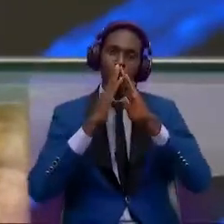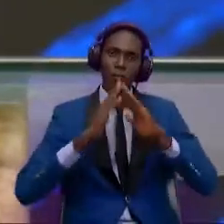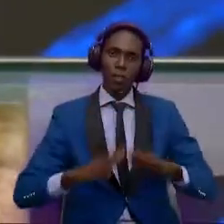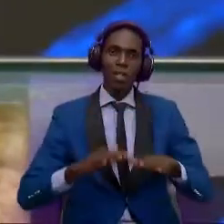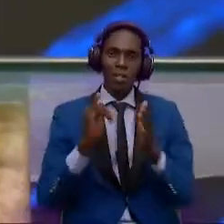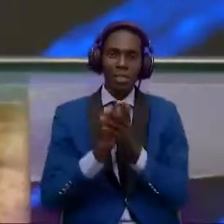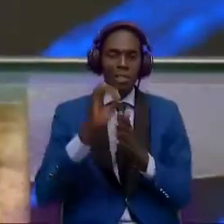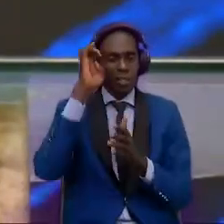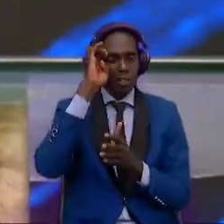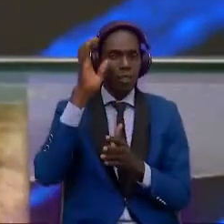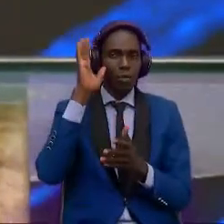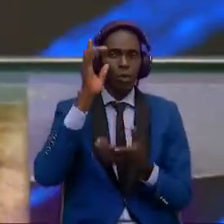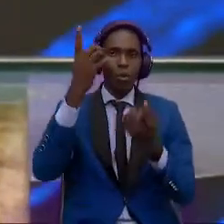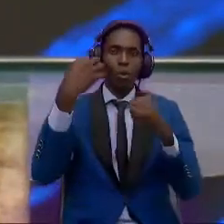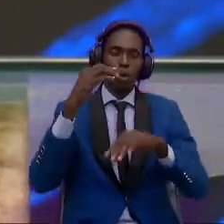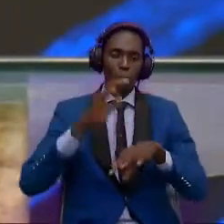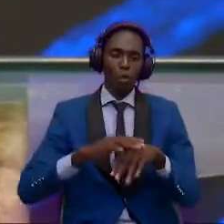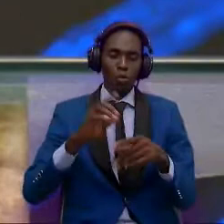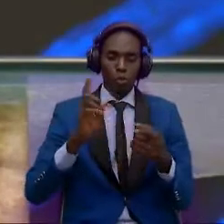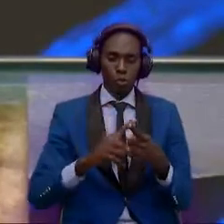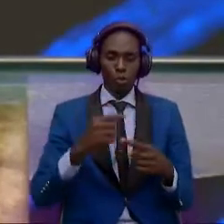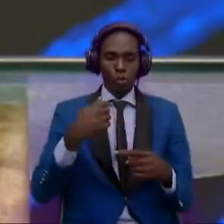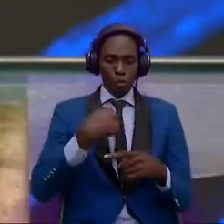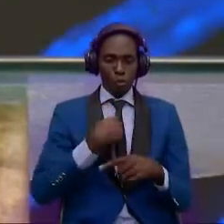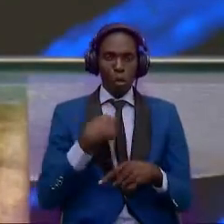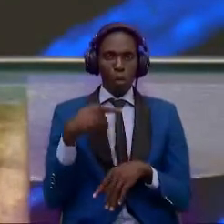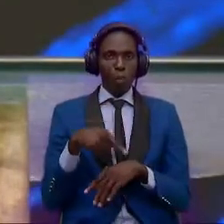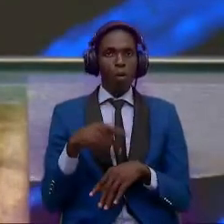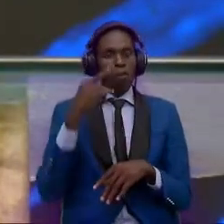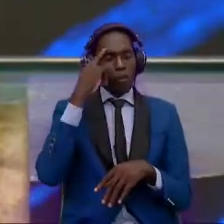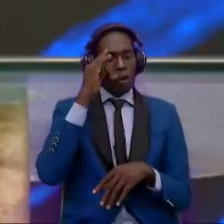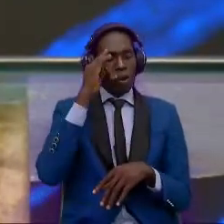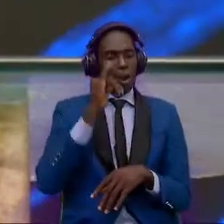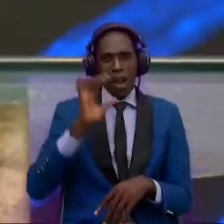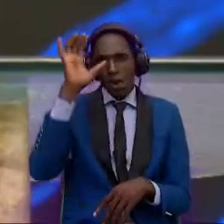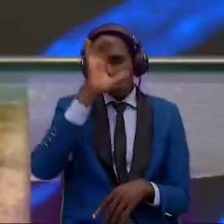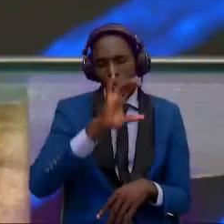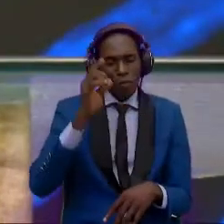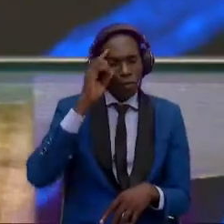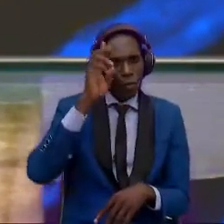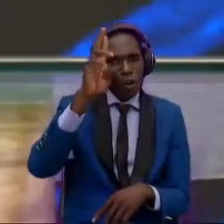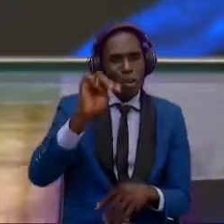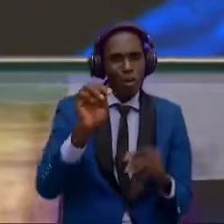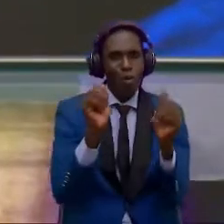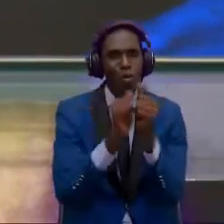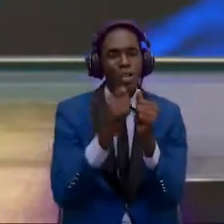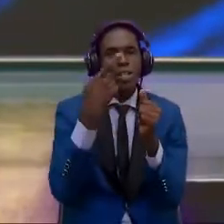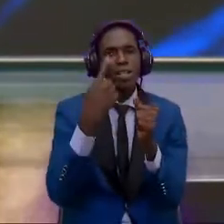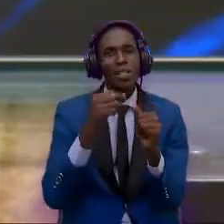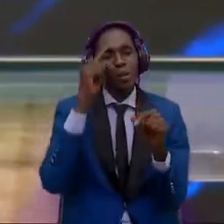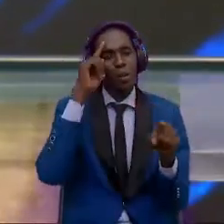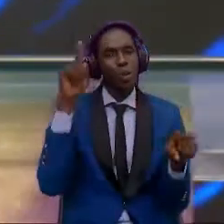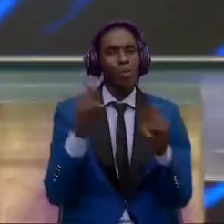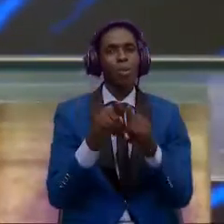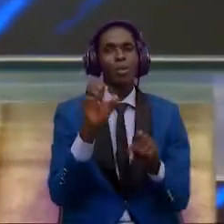For I look for him with the brethren. By the way, who is